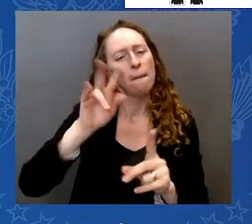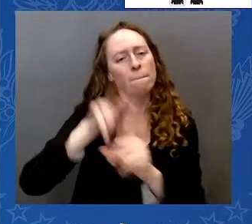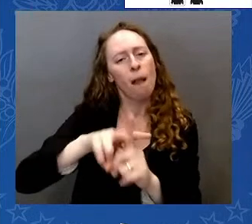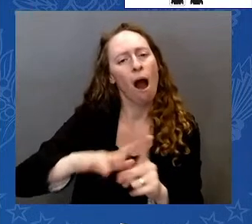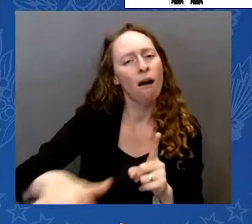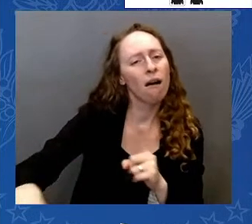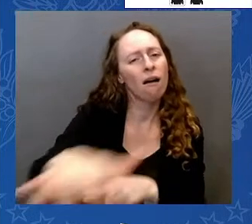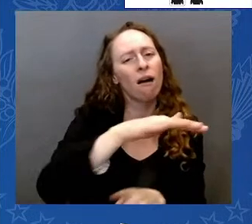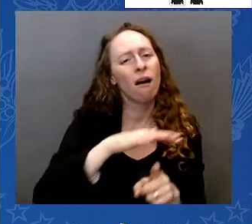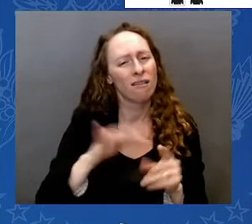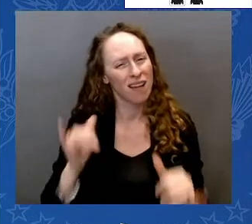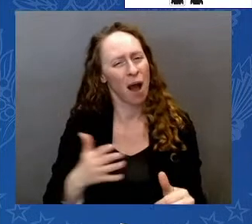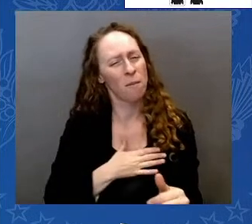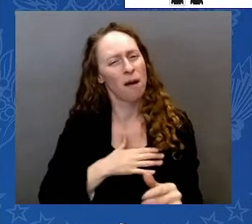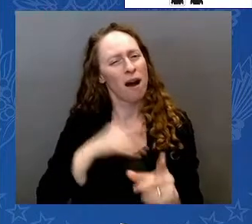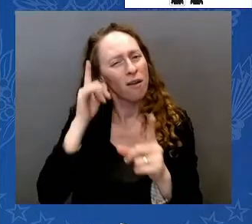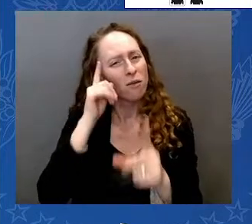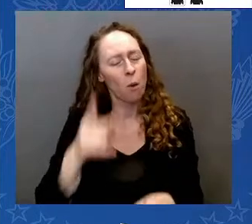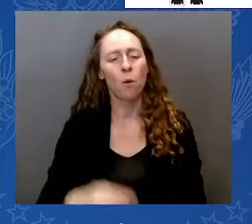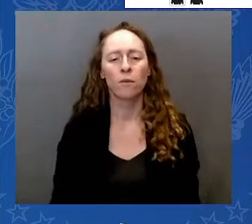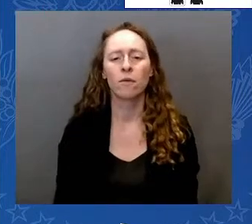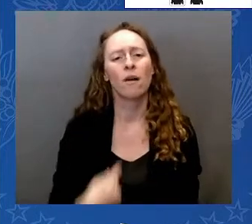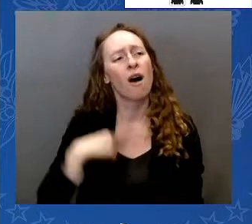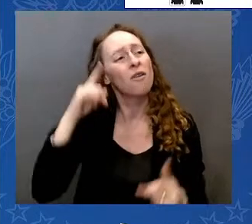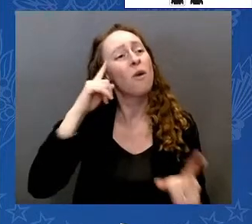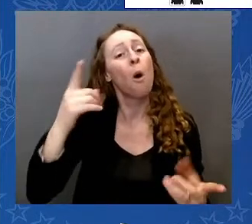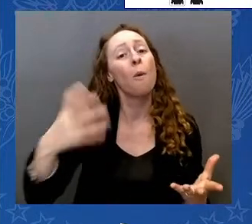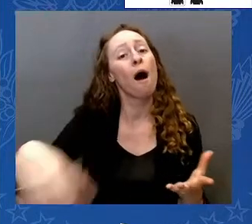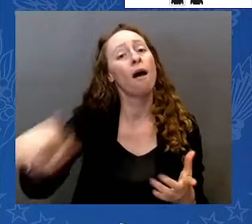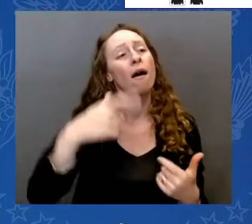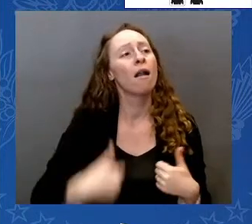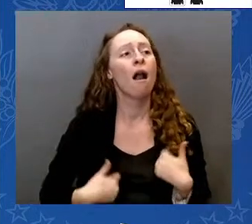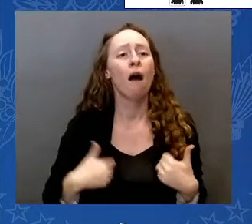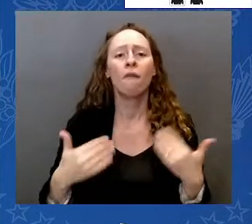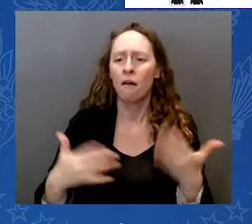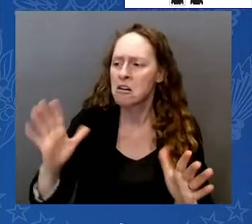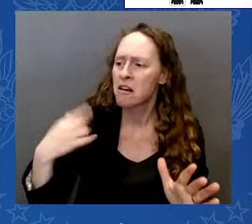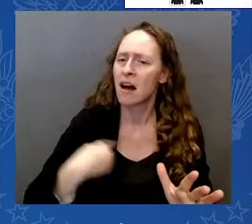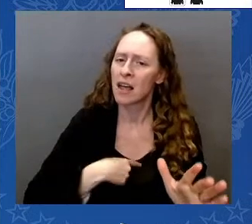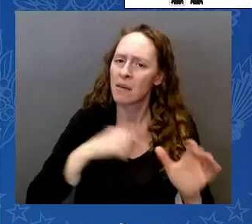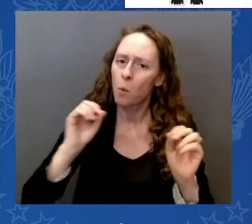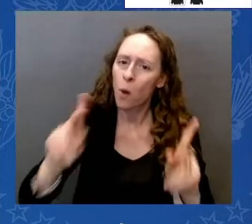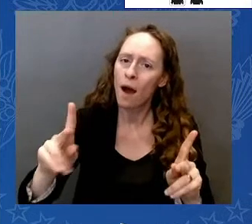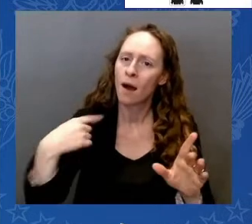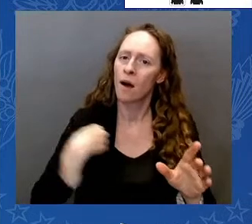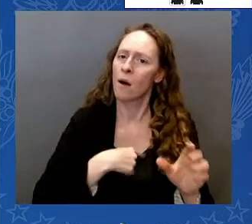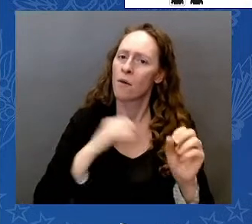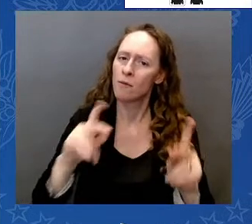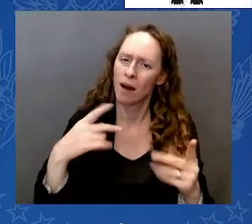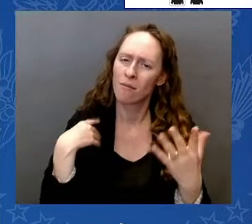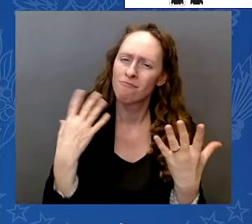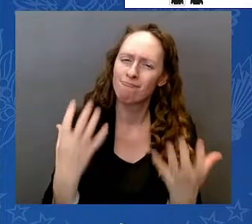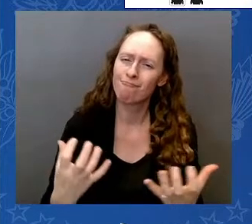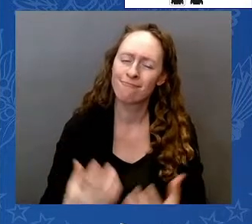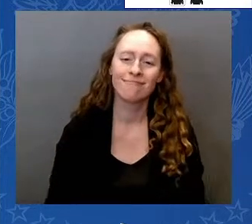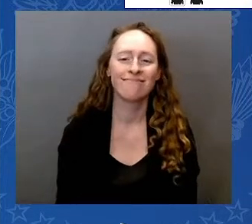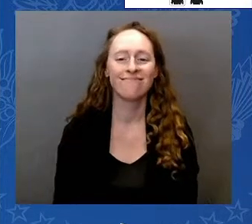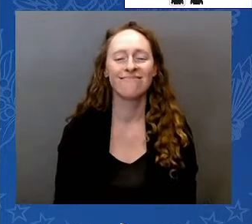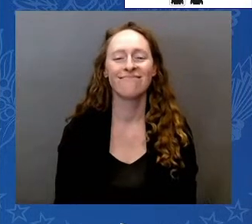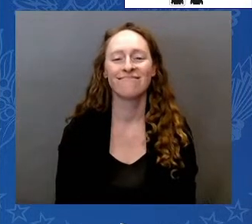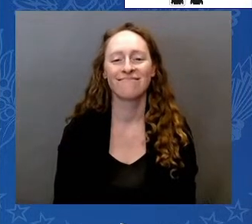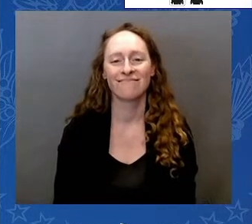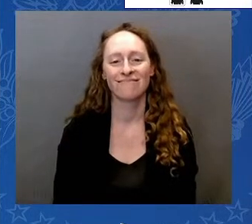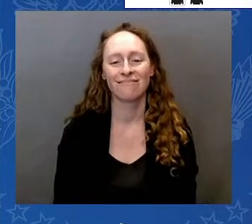the Inflation Reduction Act, which the name doesn't matter a lot to people, but it's going to give Medicare, which a lot of us have been fighting for, the power